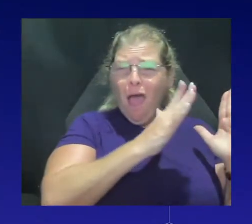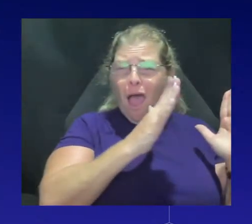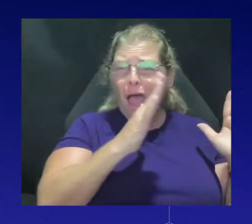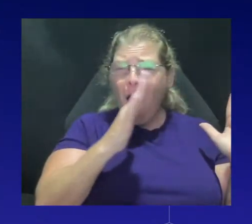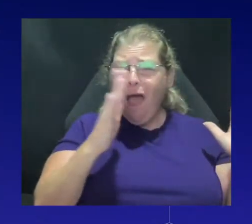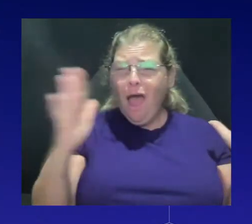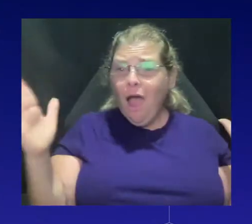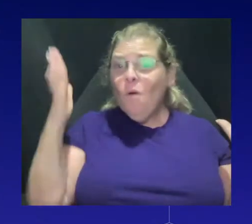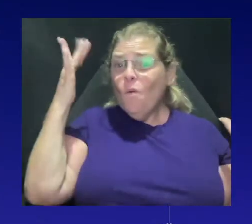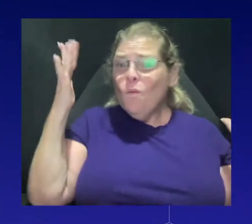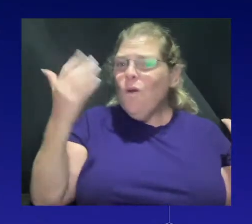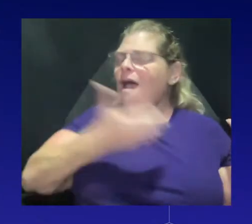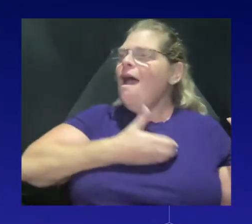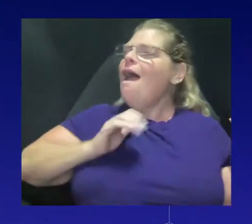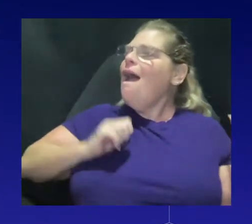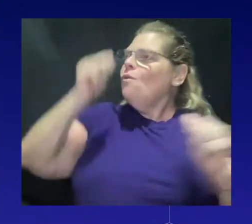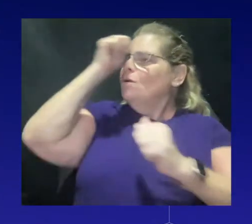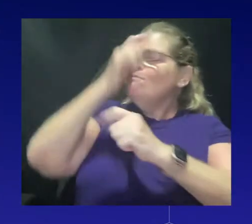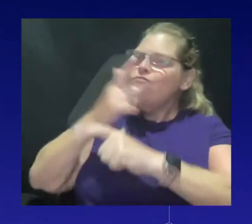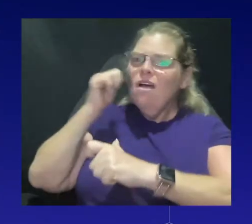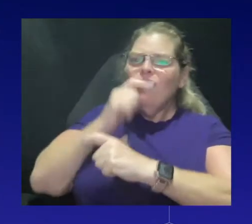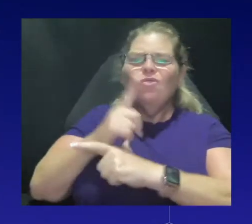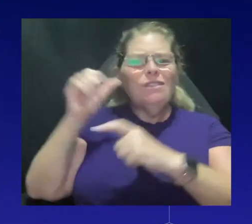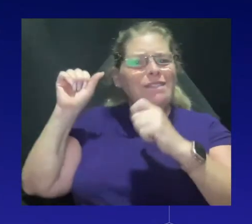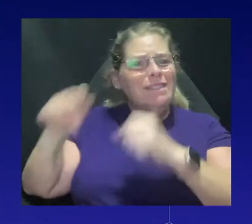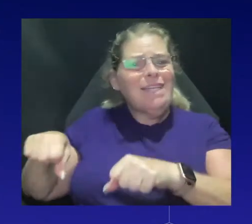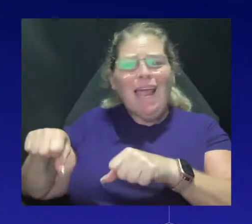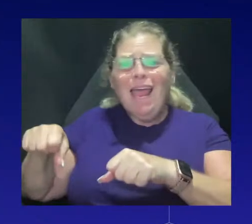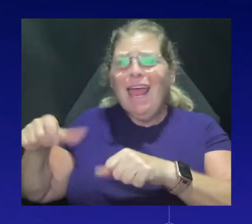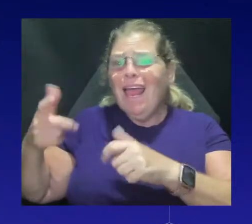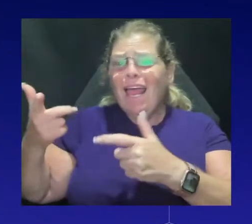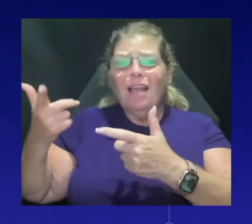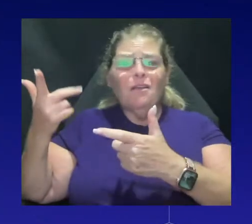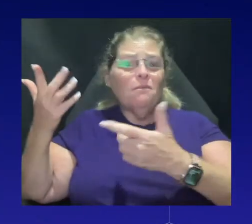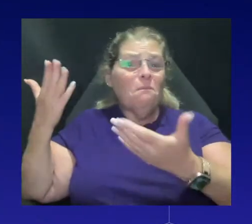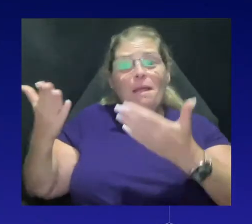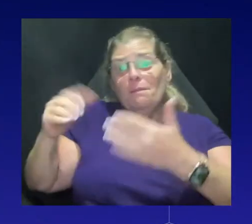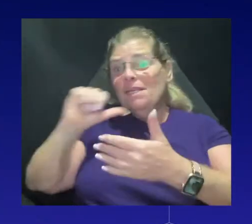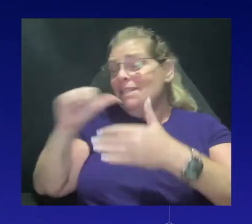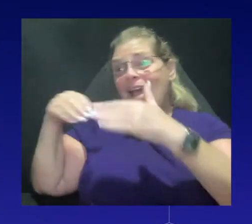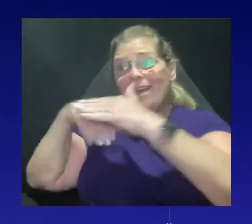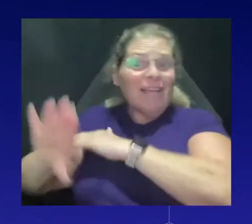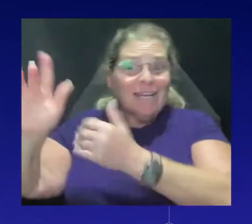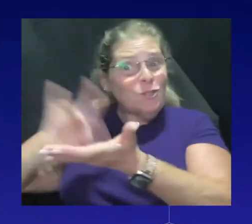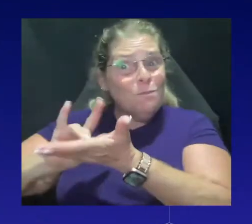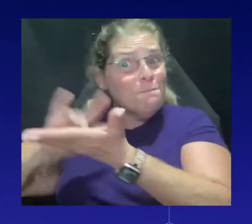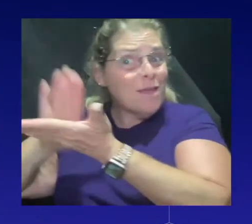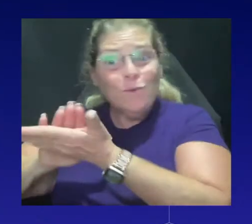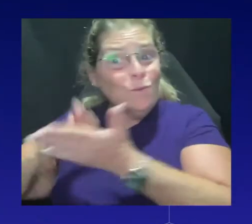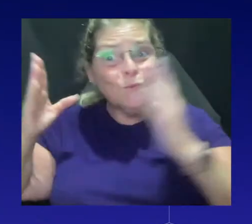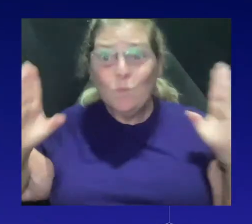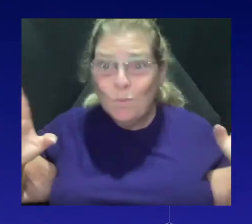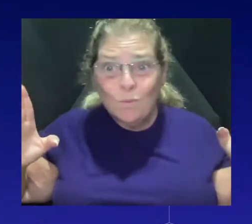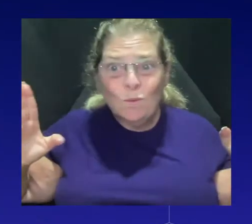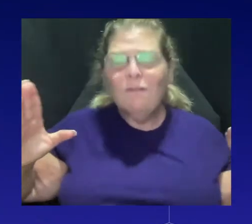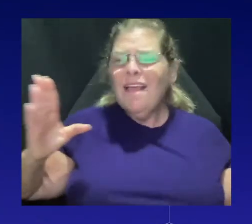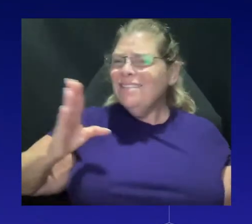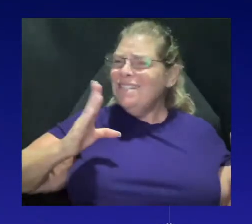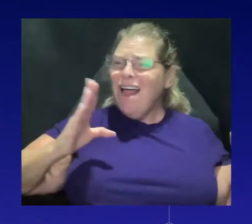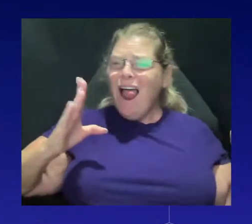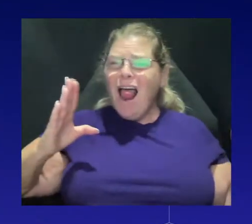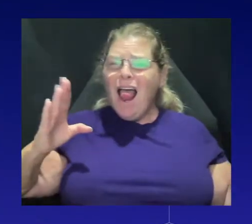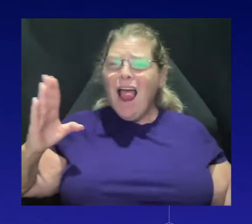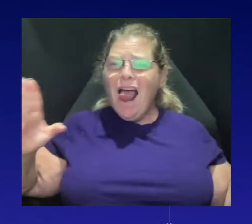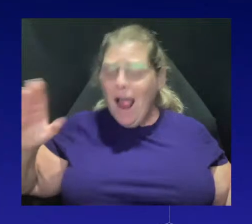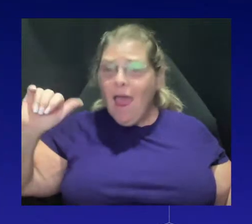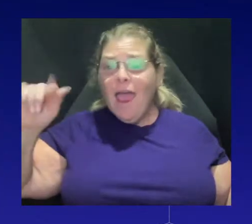sisters would not get into medical school, to that of those who have ADHD